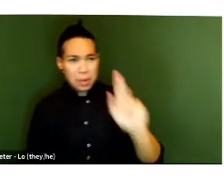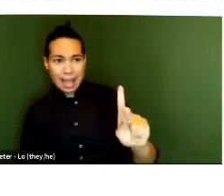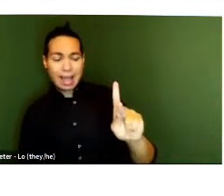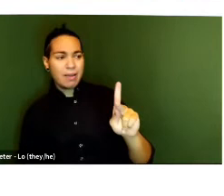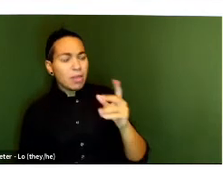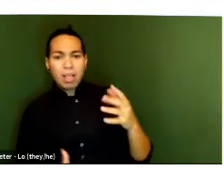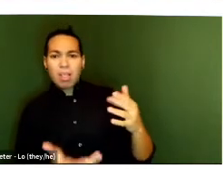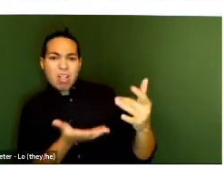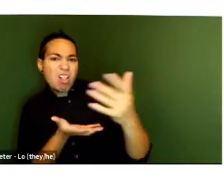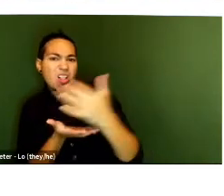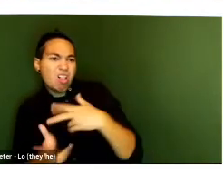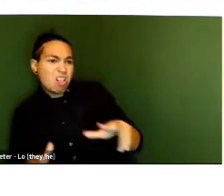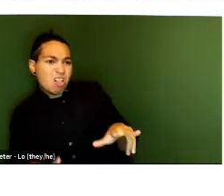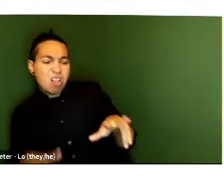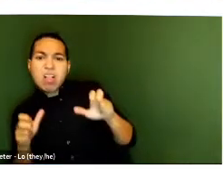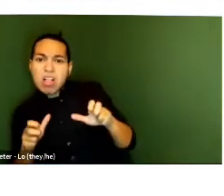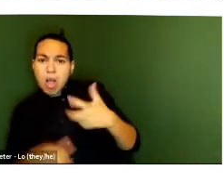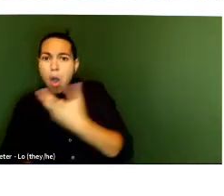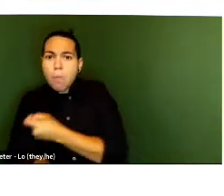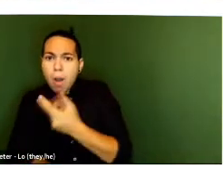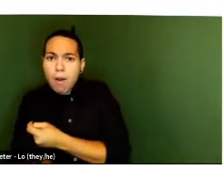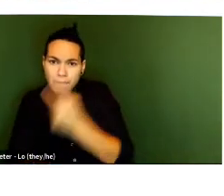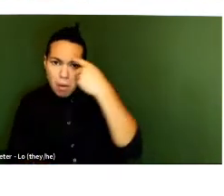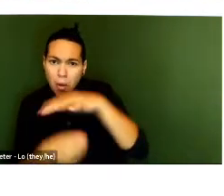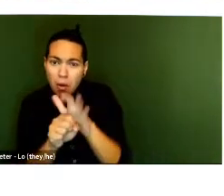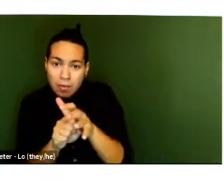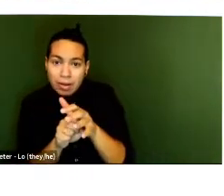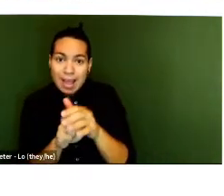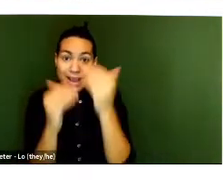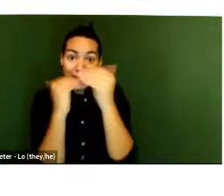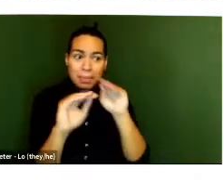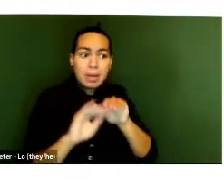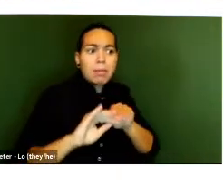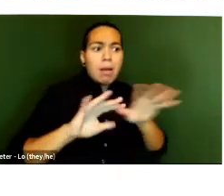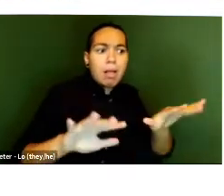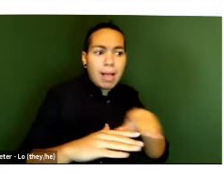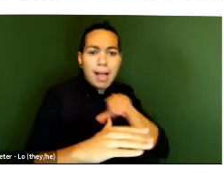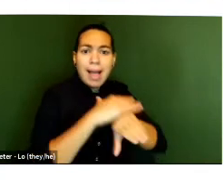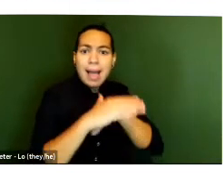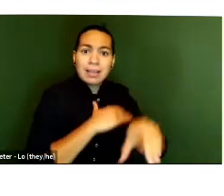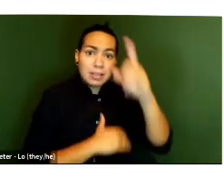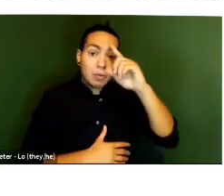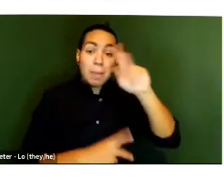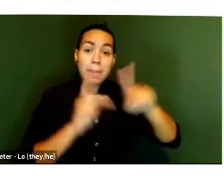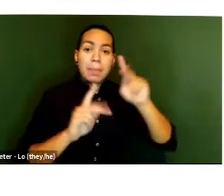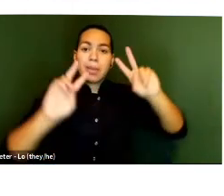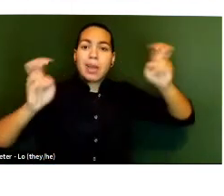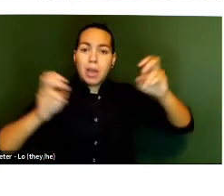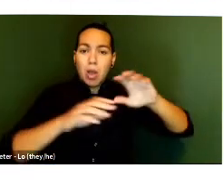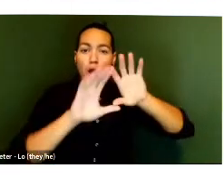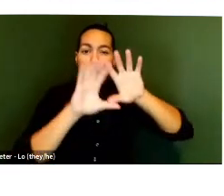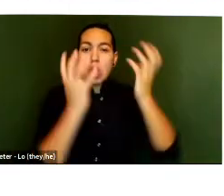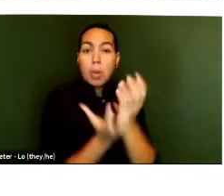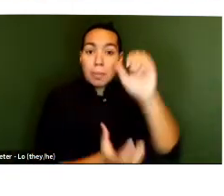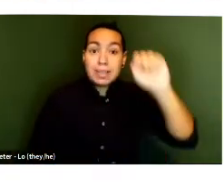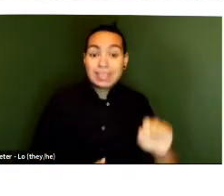so much so that the limited disbursement and access to the vaccine for people in the global South has been referred to as a vaccine